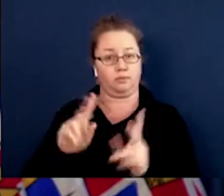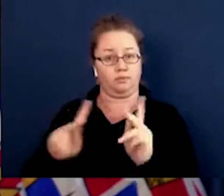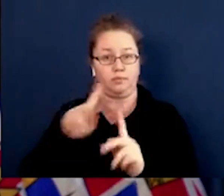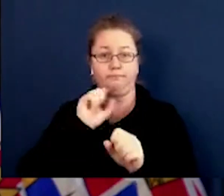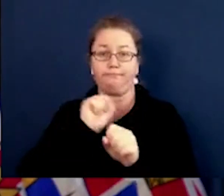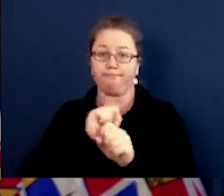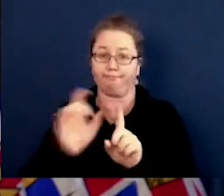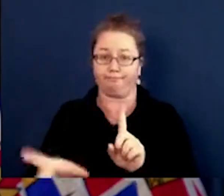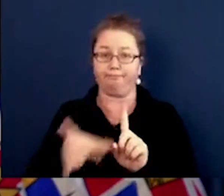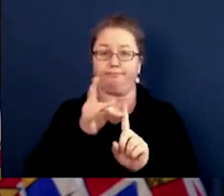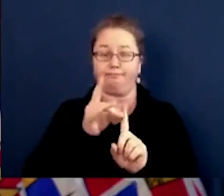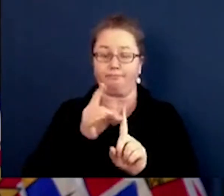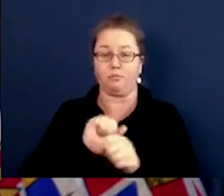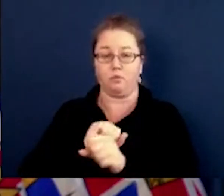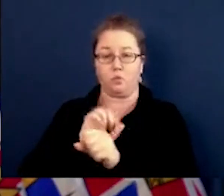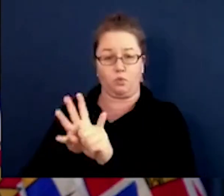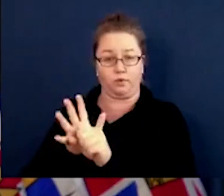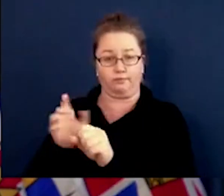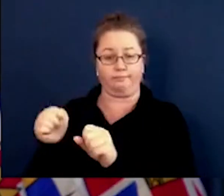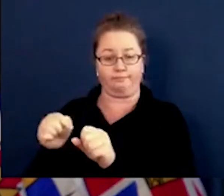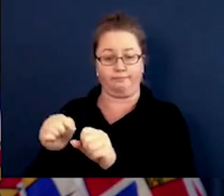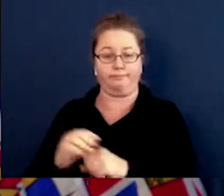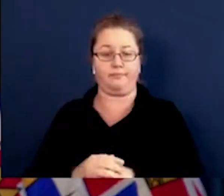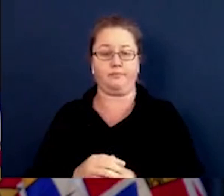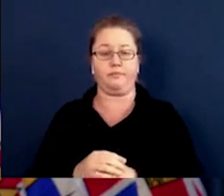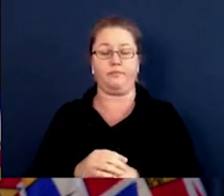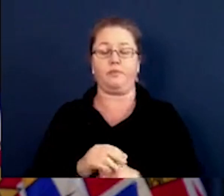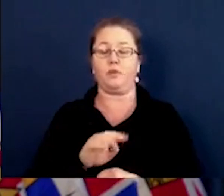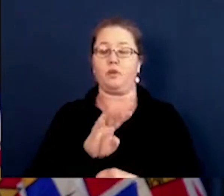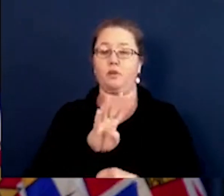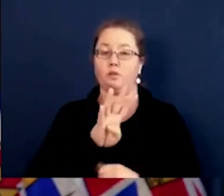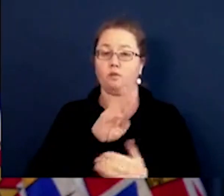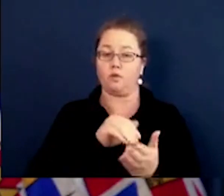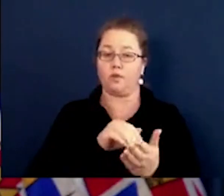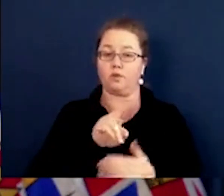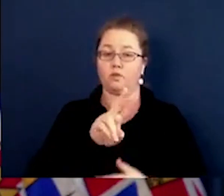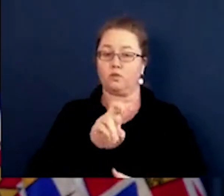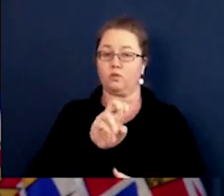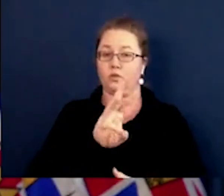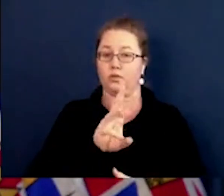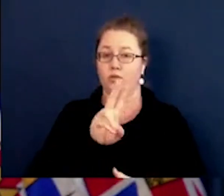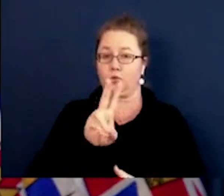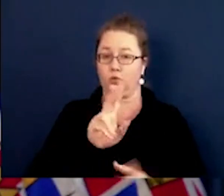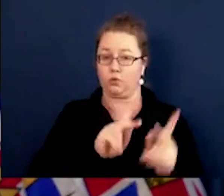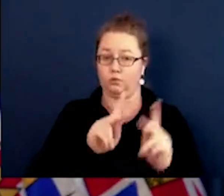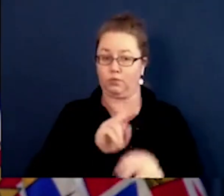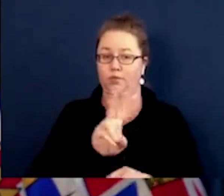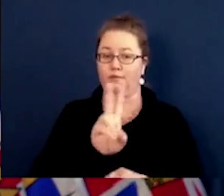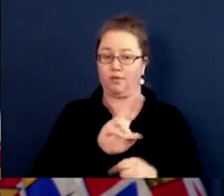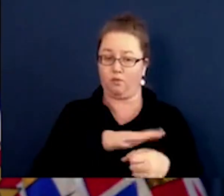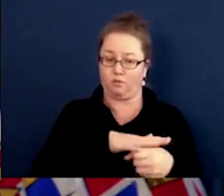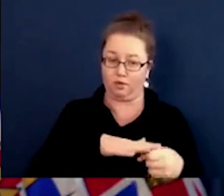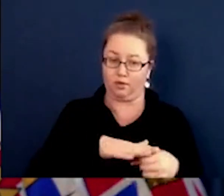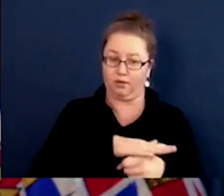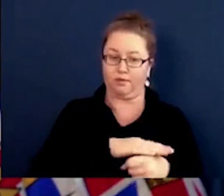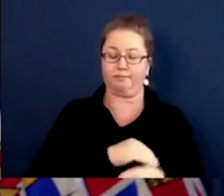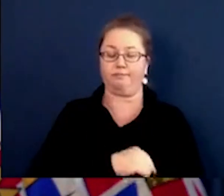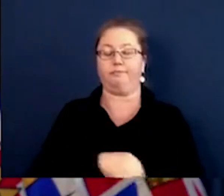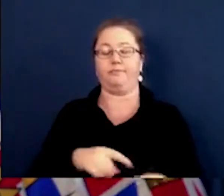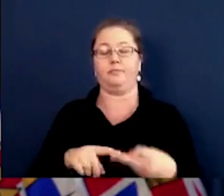12,331 in British Columbia. That includes 4,260 people in Vancouver Coastal Health,